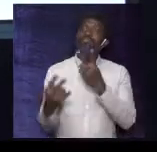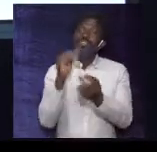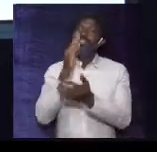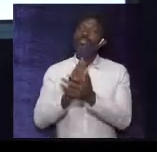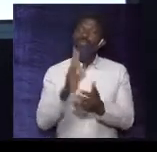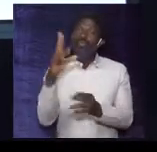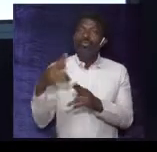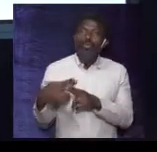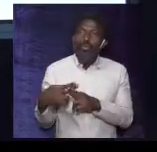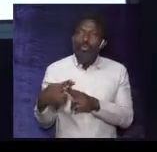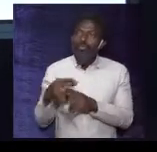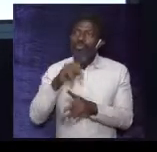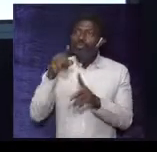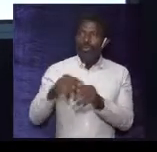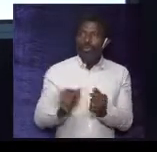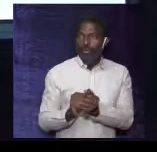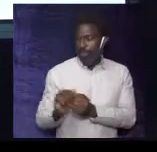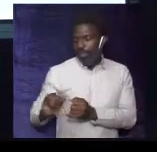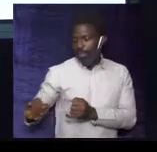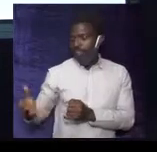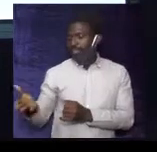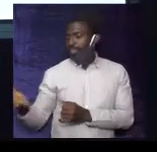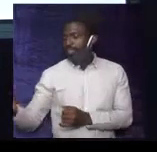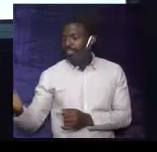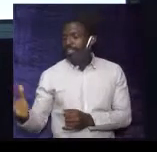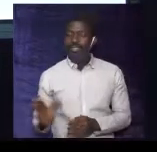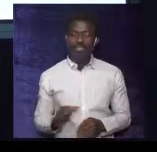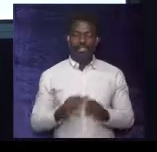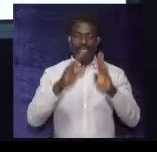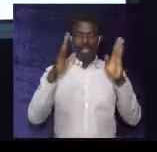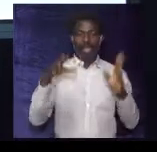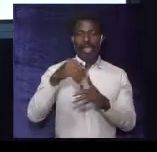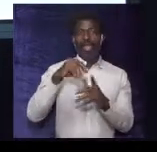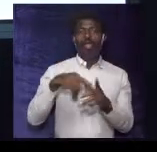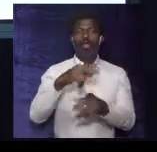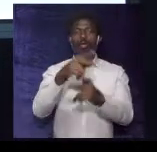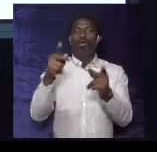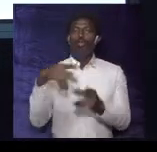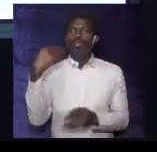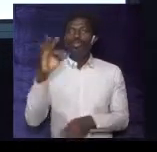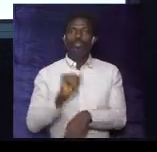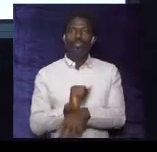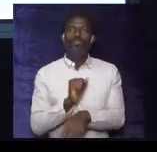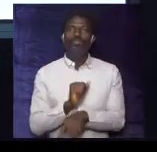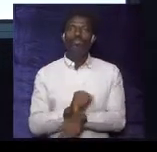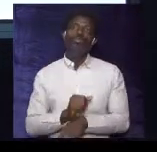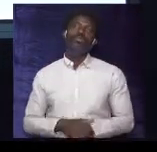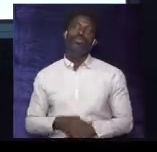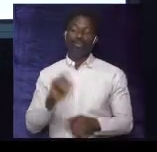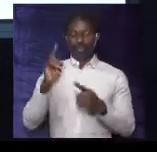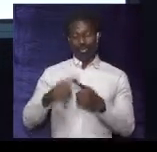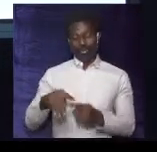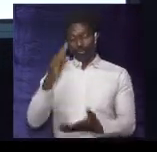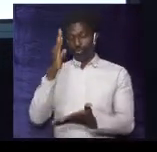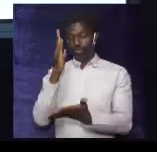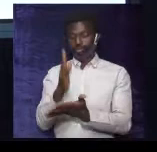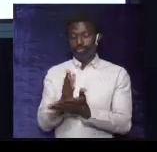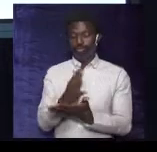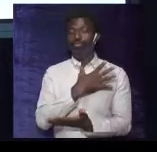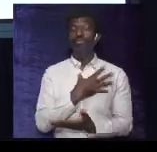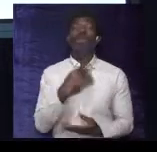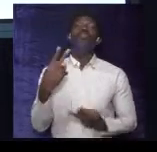What does it mean? To stop and visit someone briefly when passing their house